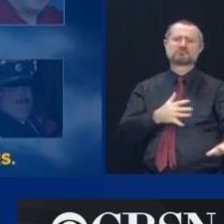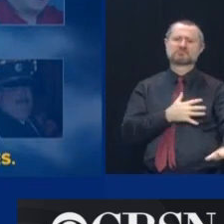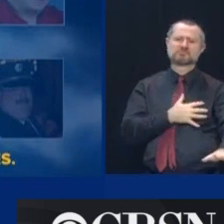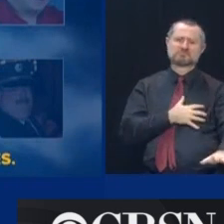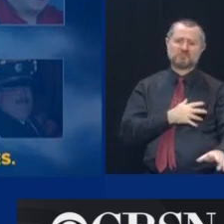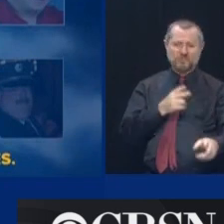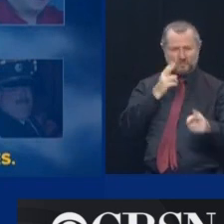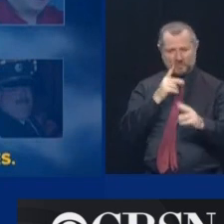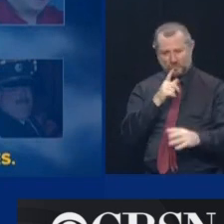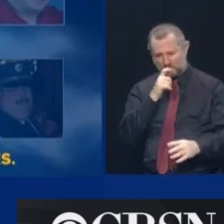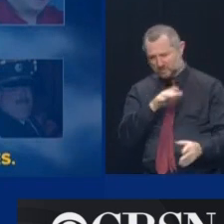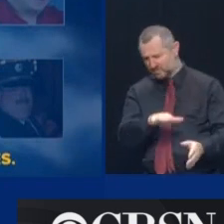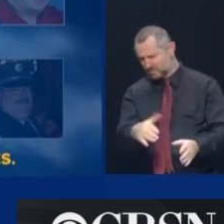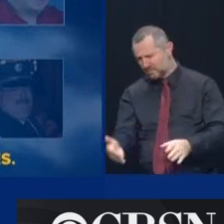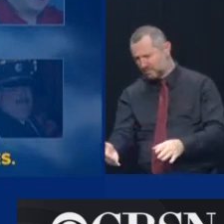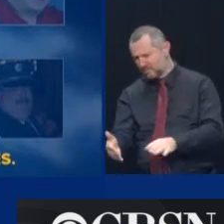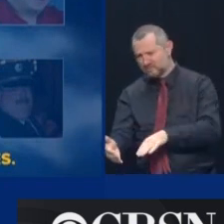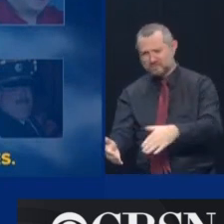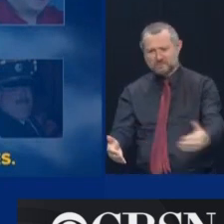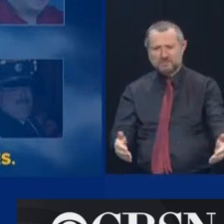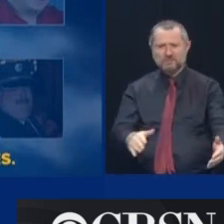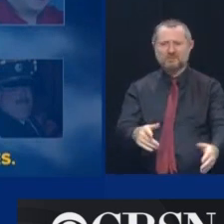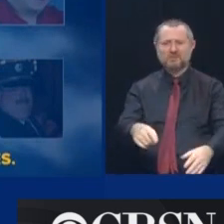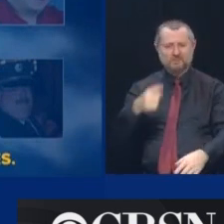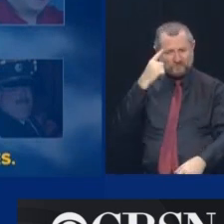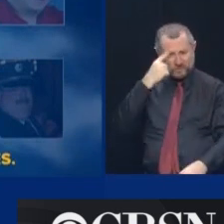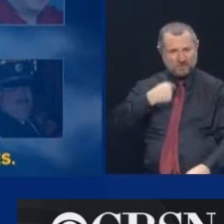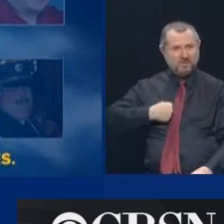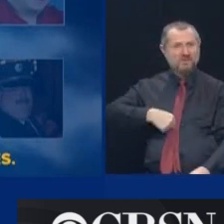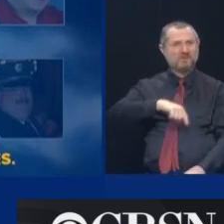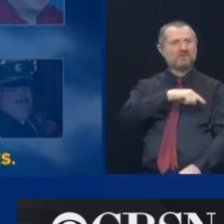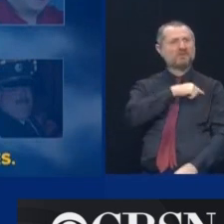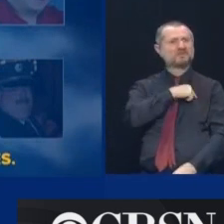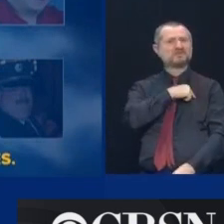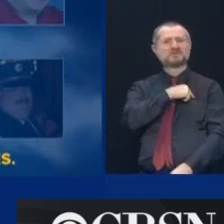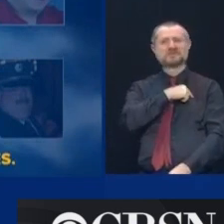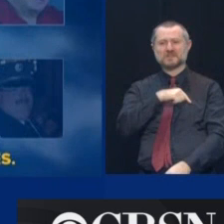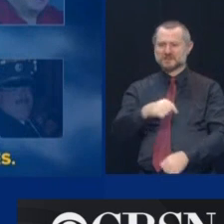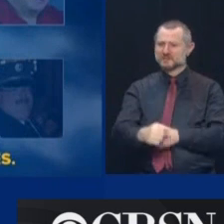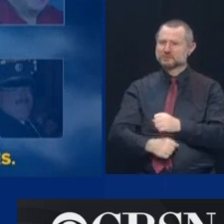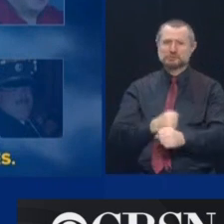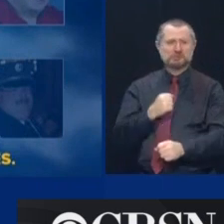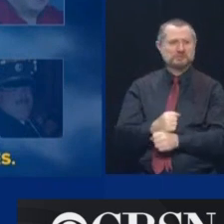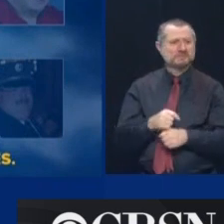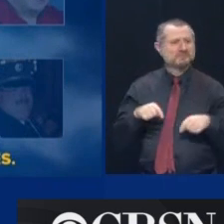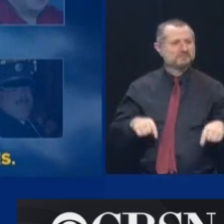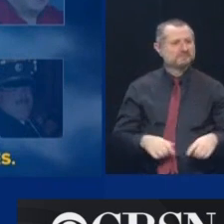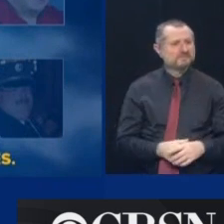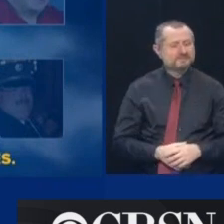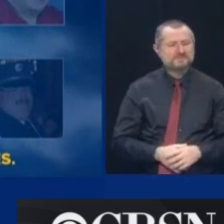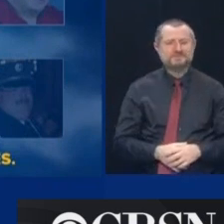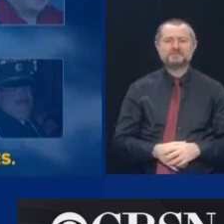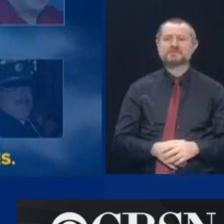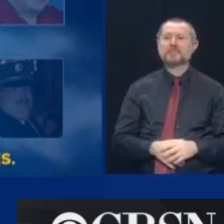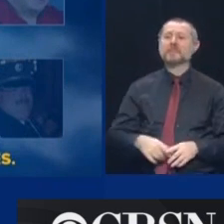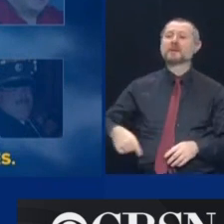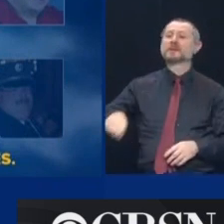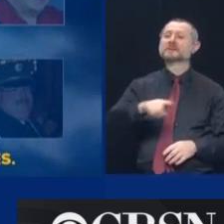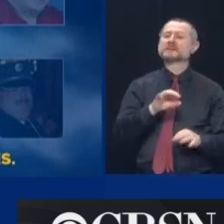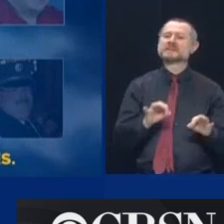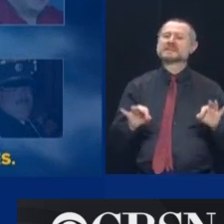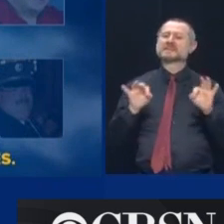gave their lives for us during this year. All those essential